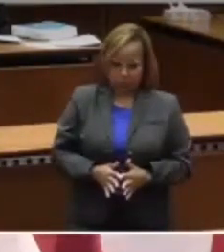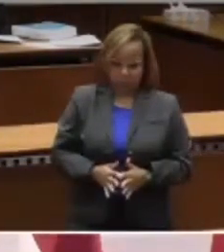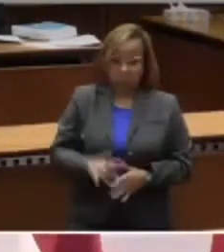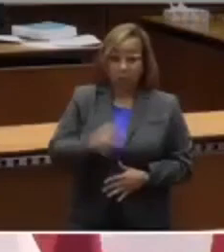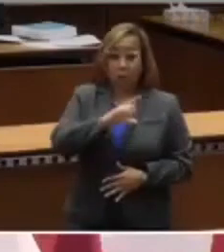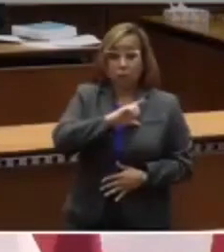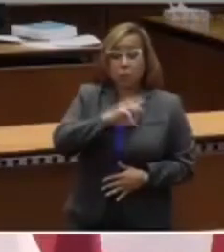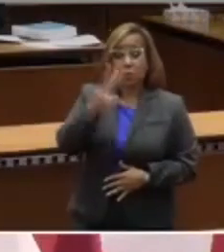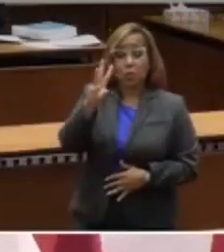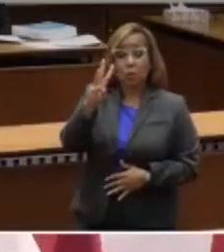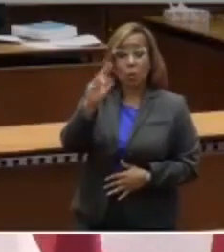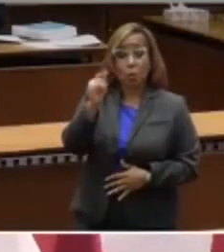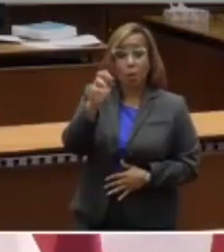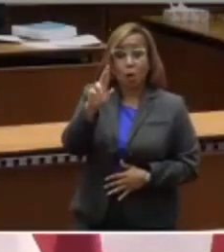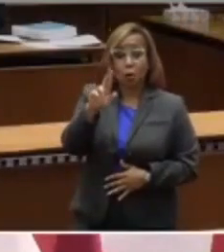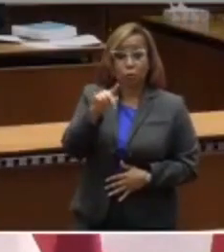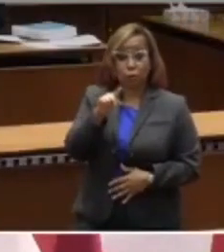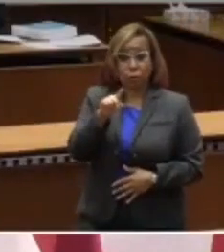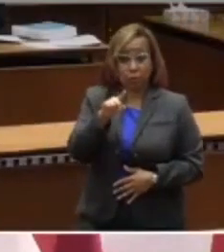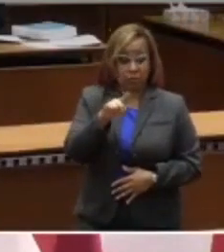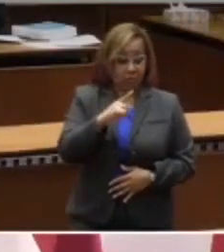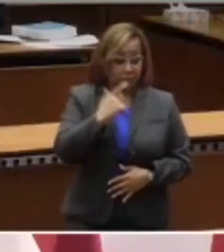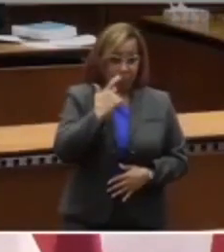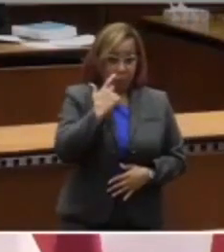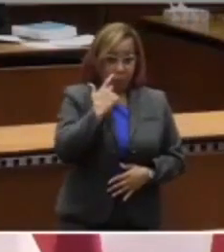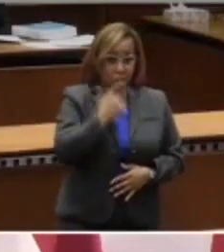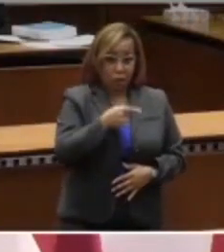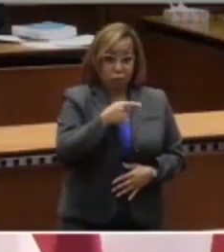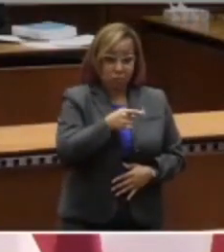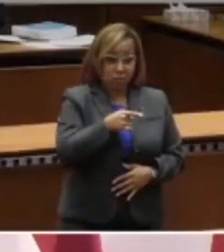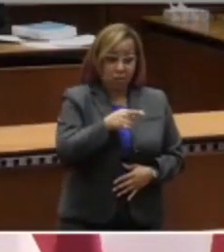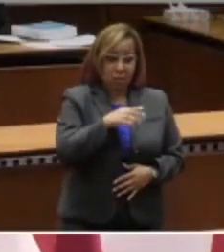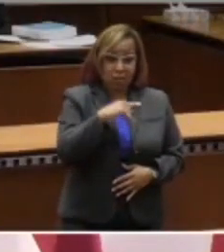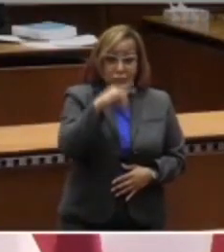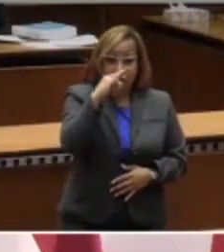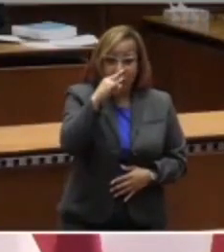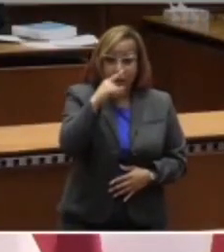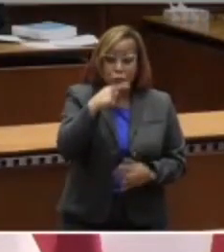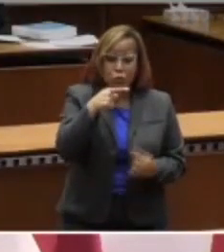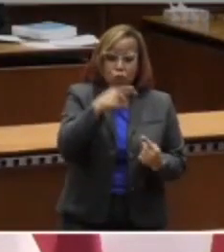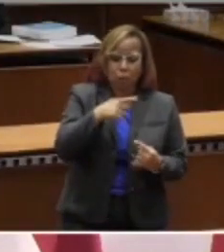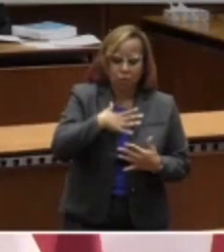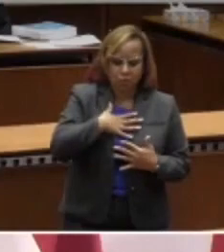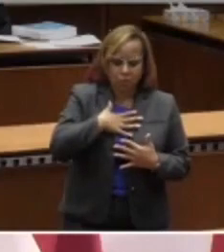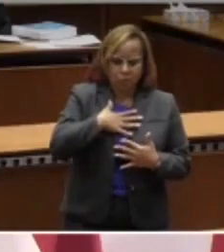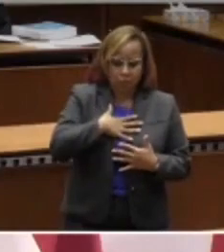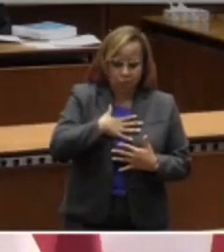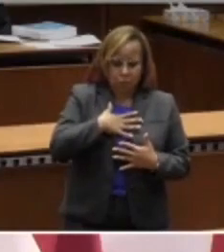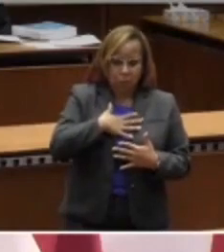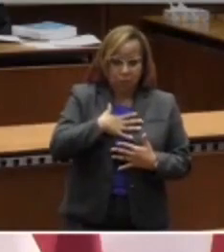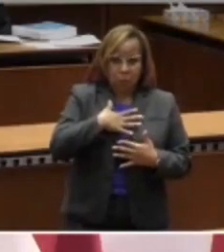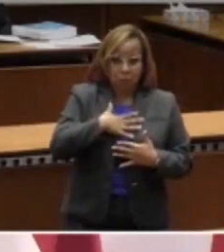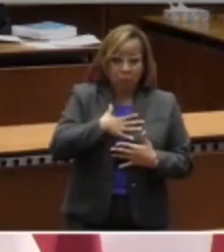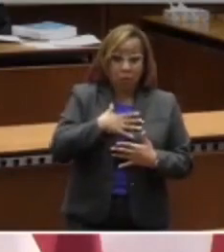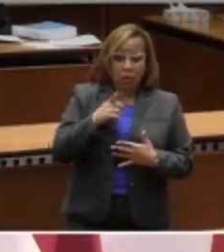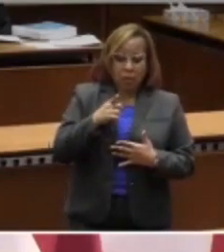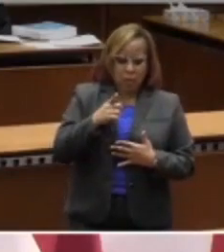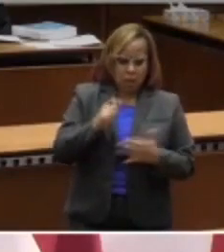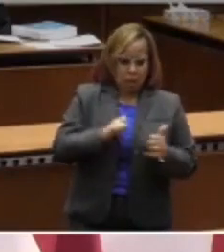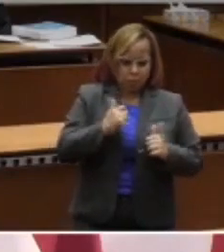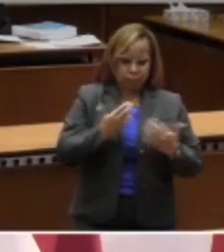Officer Walker watched as his child struggled for breath, and then he began